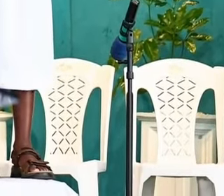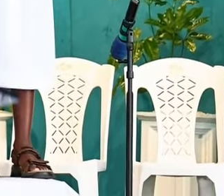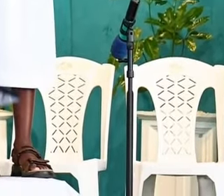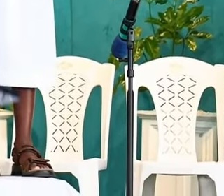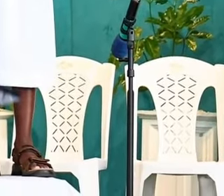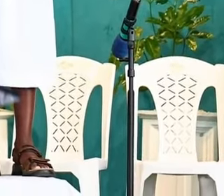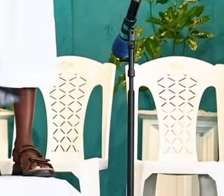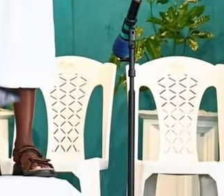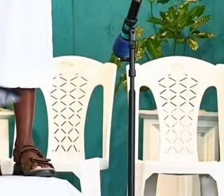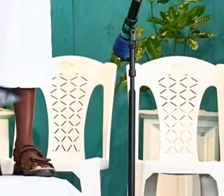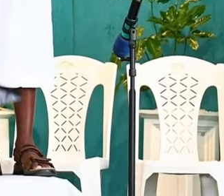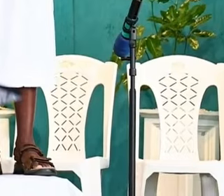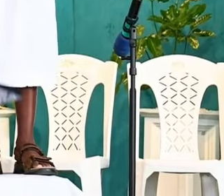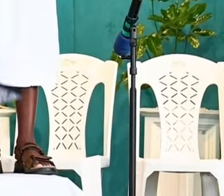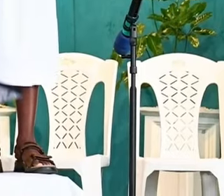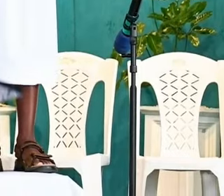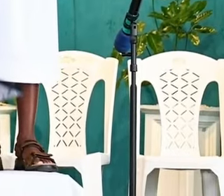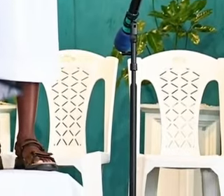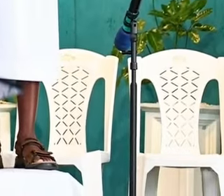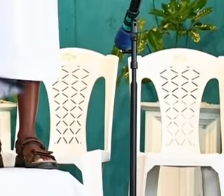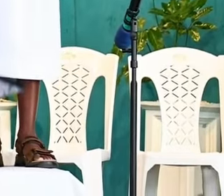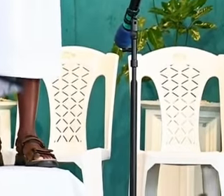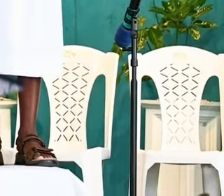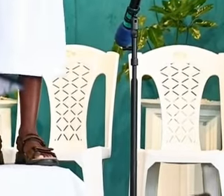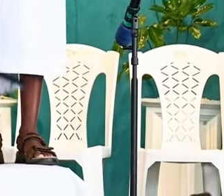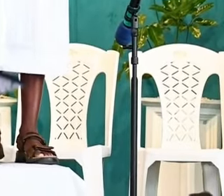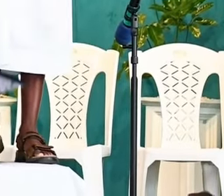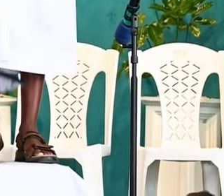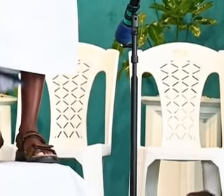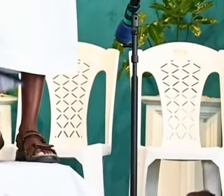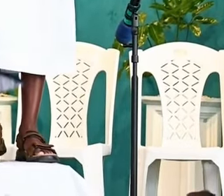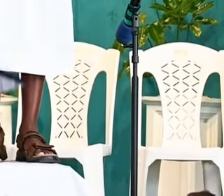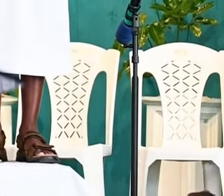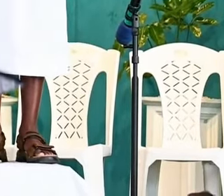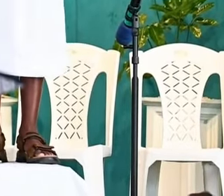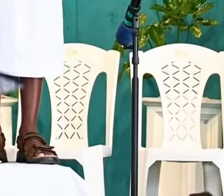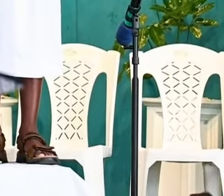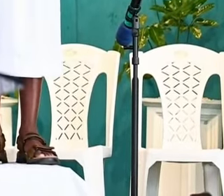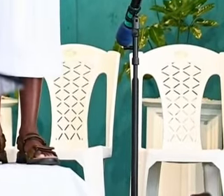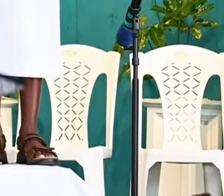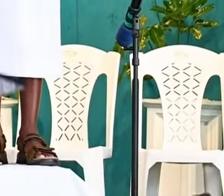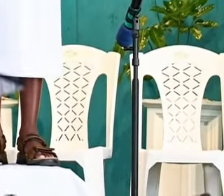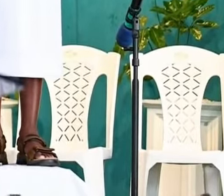sacrifice to wash away all the sins of the world. He is the sacrificial lamb.